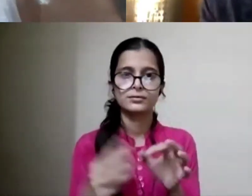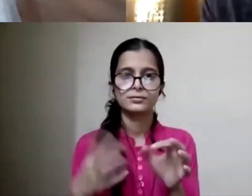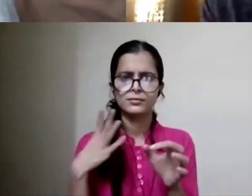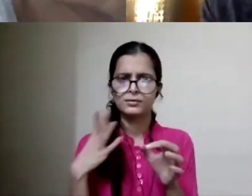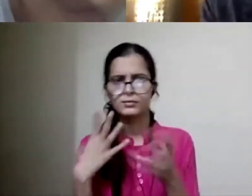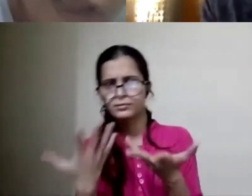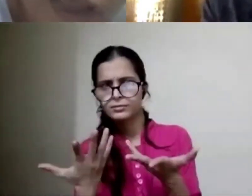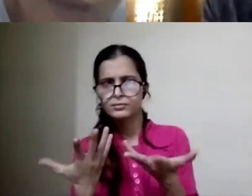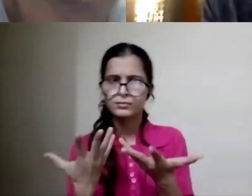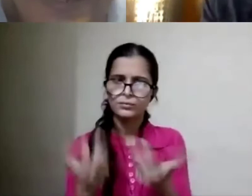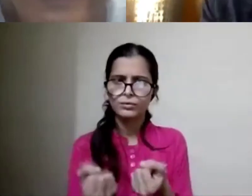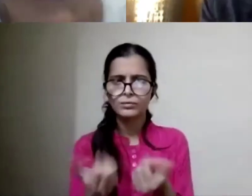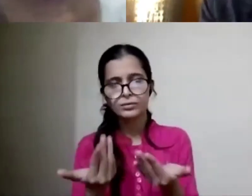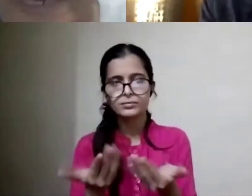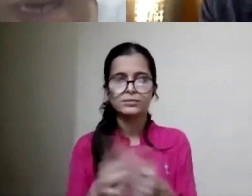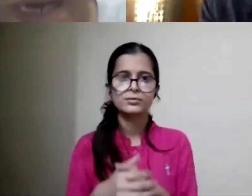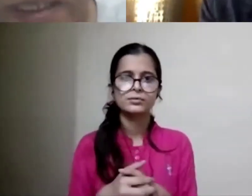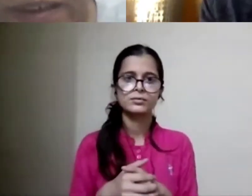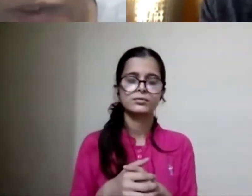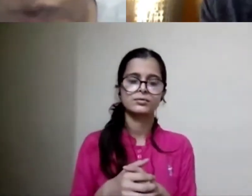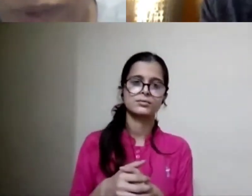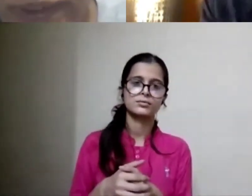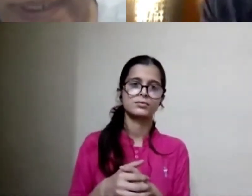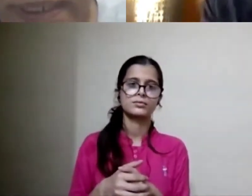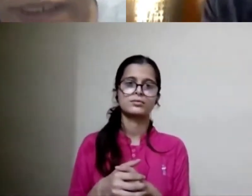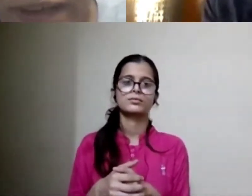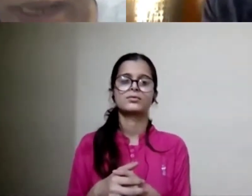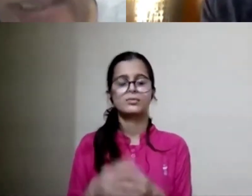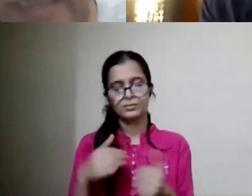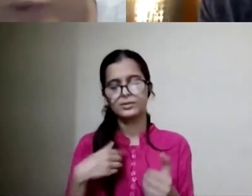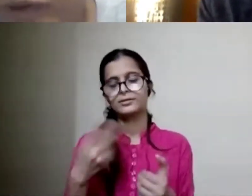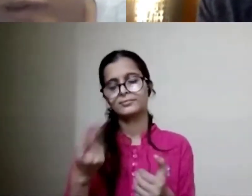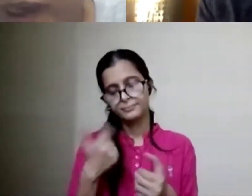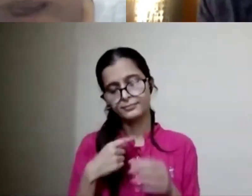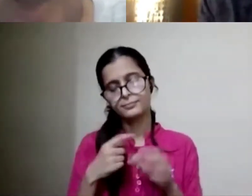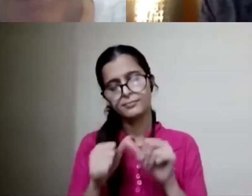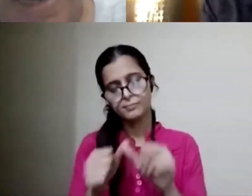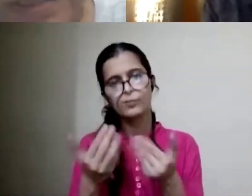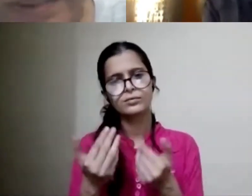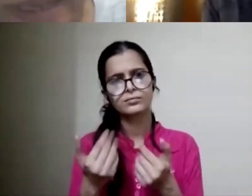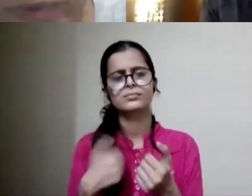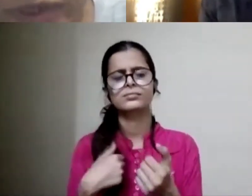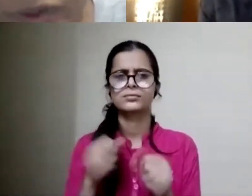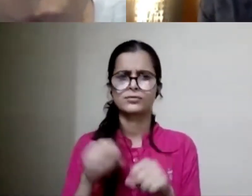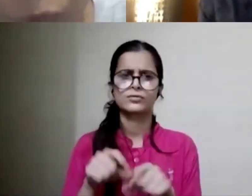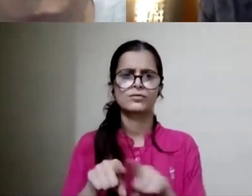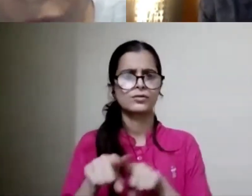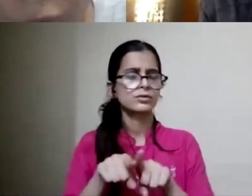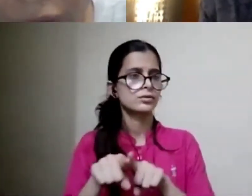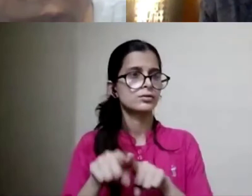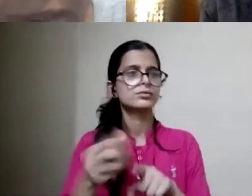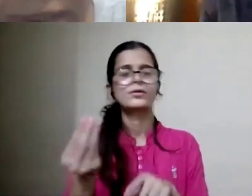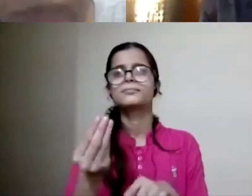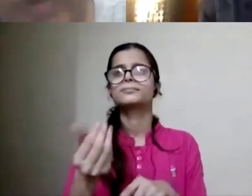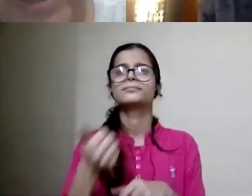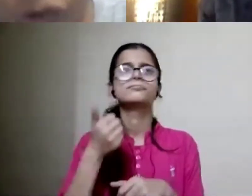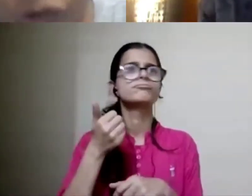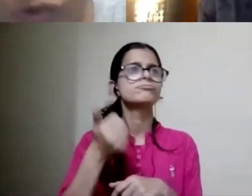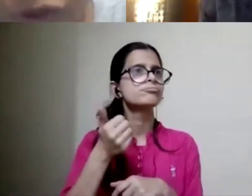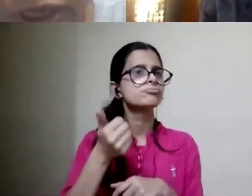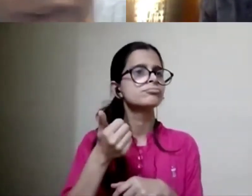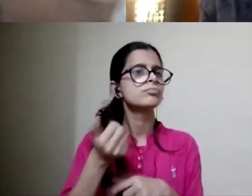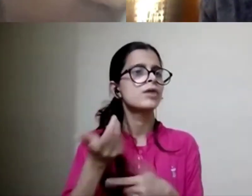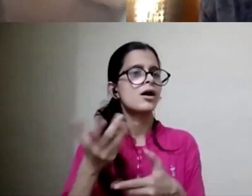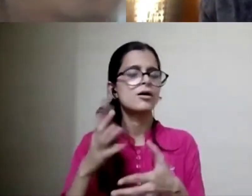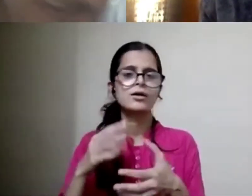you prefer. Well, I can quickly answer this one and say that I suppose amongst the things which is good for us in relation